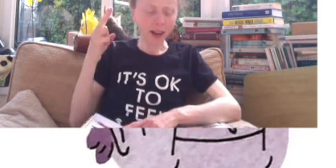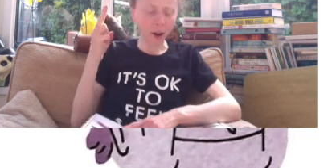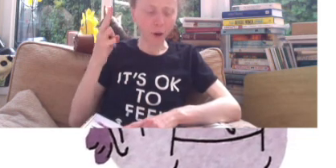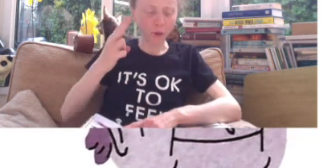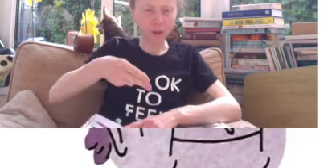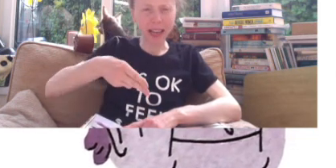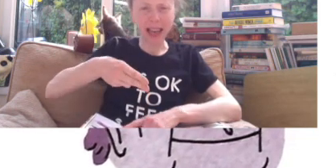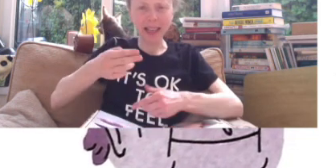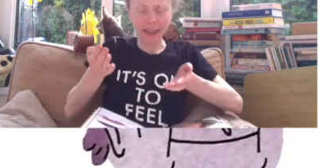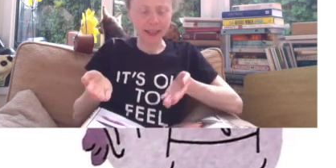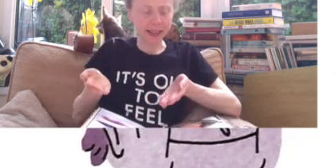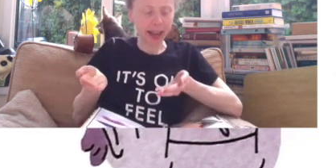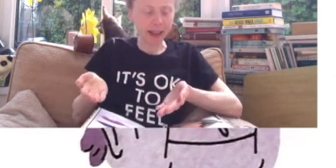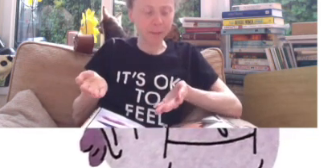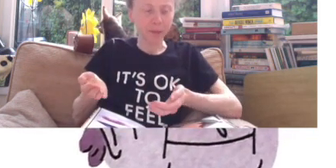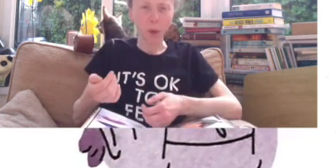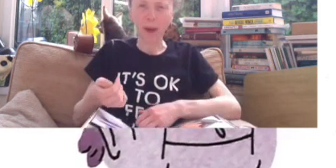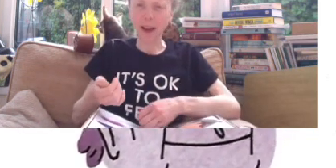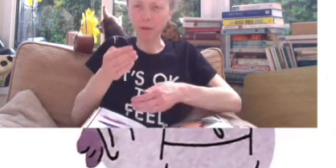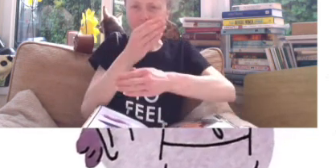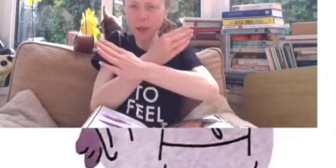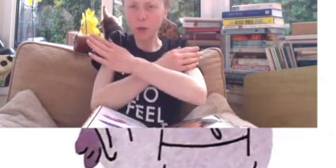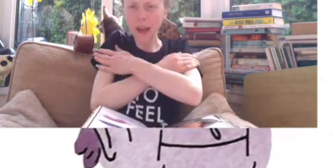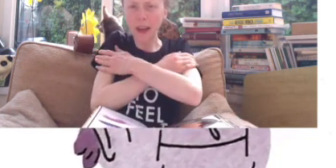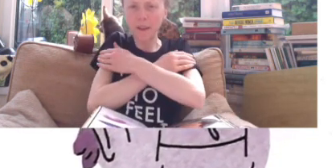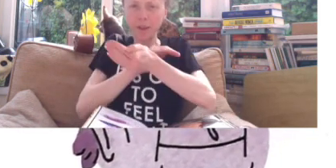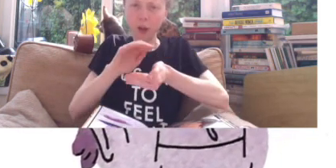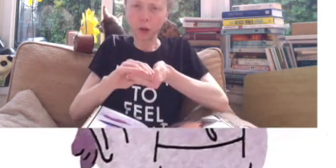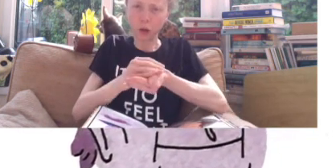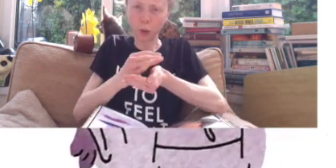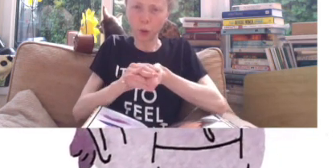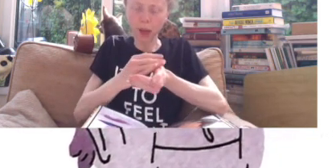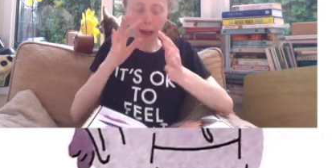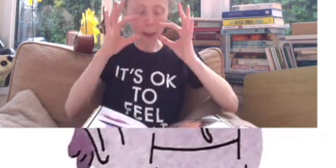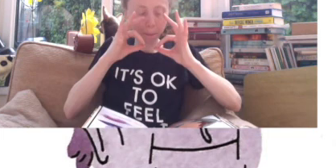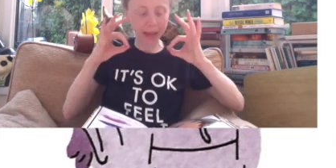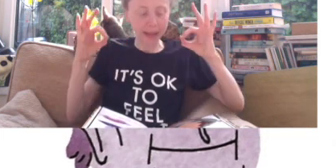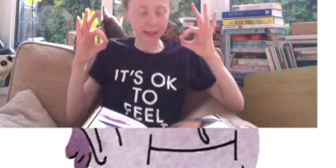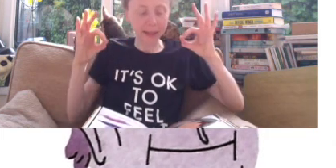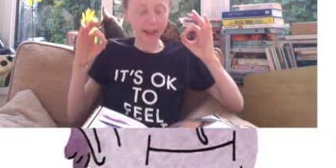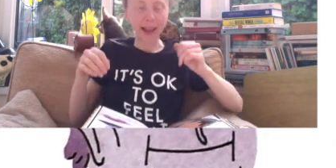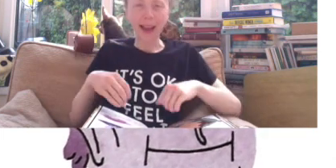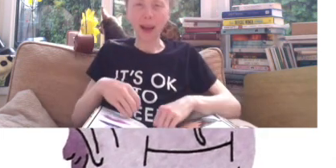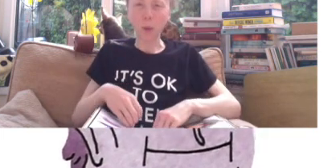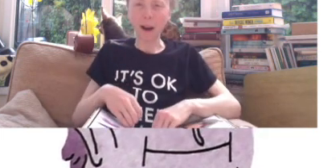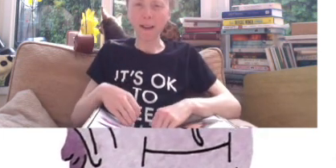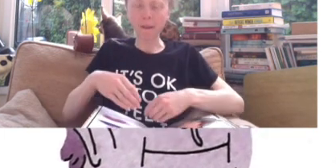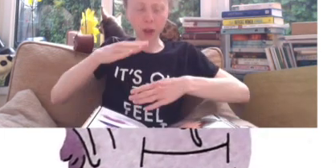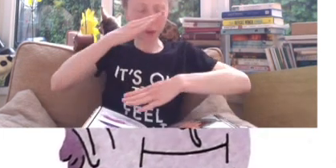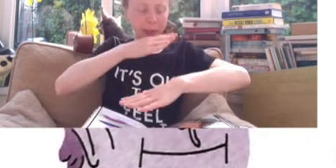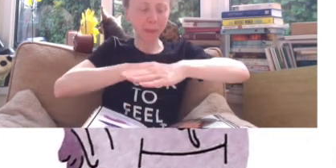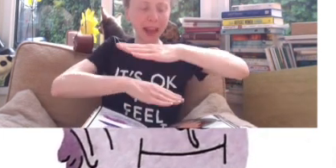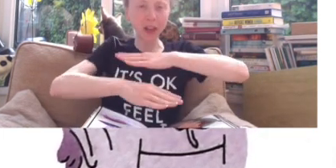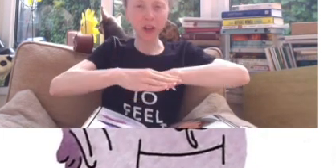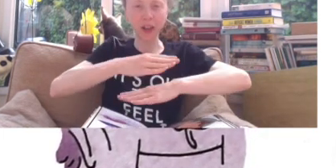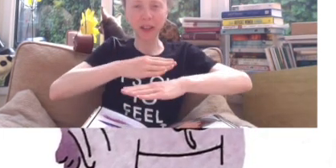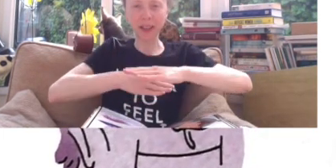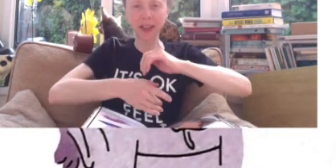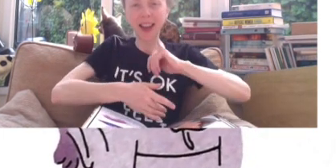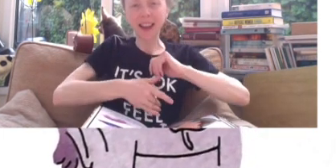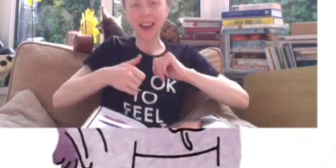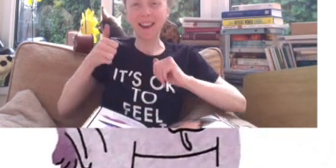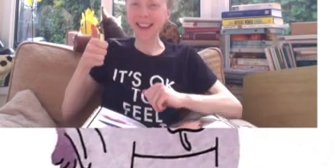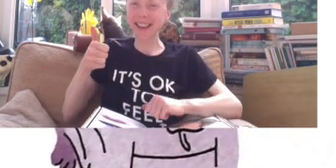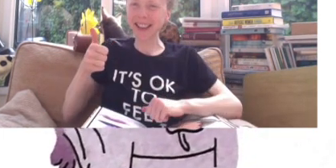over and over again today, whenever I saw love, joy and peace, and wherever there was